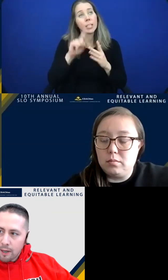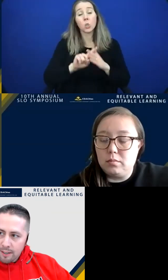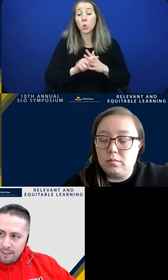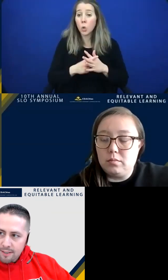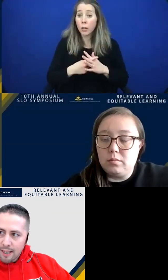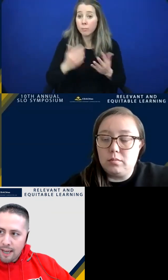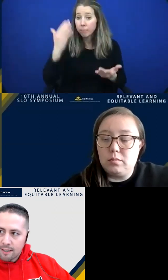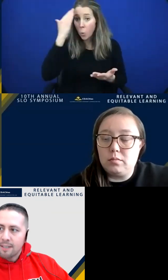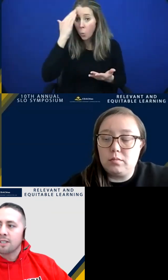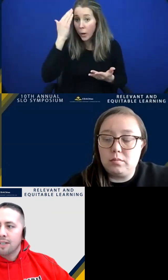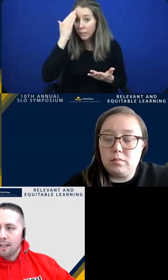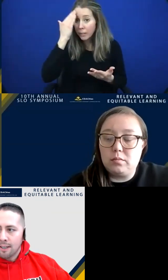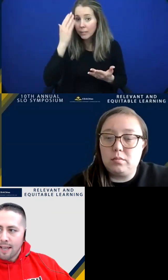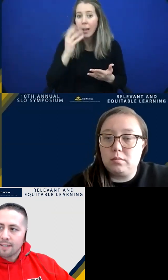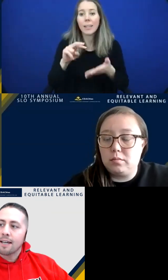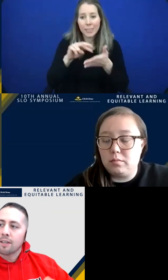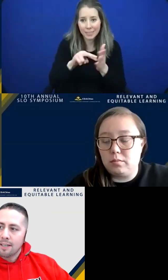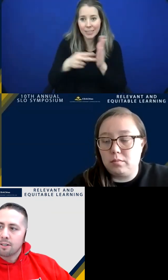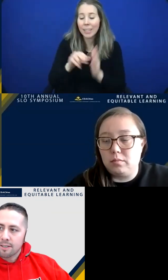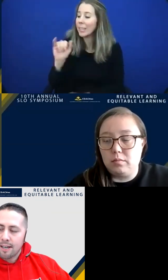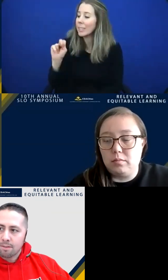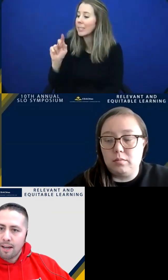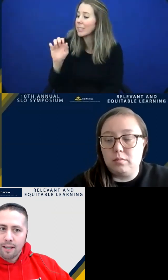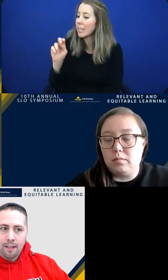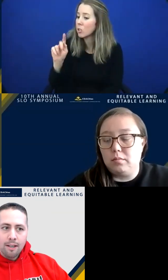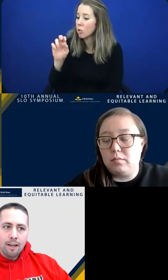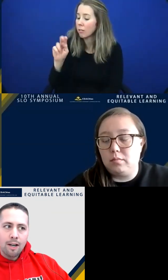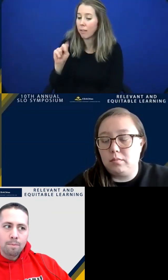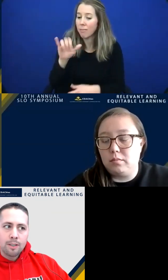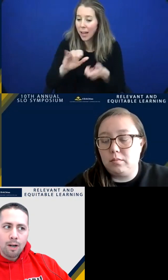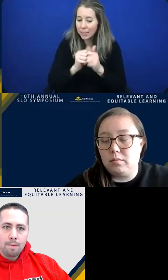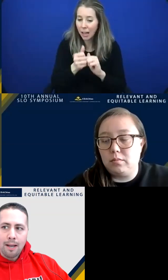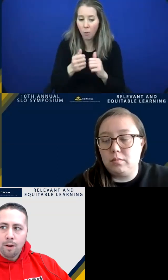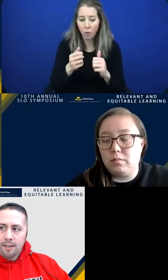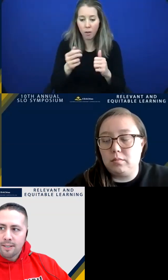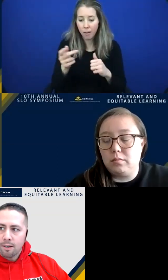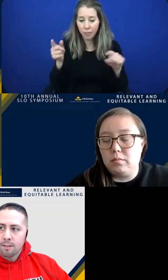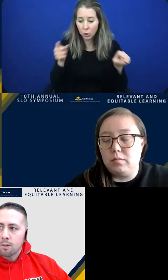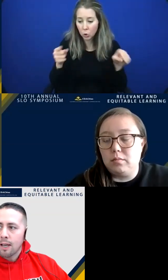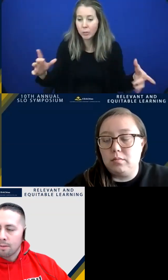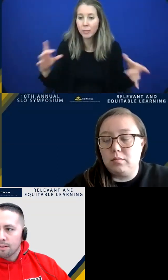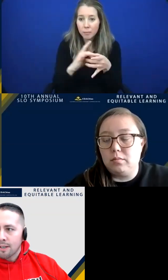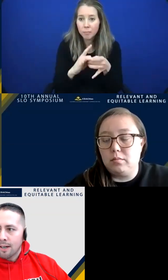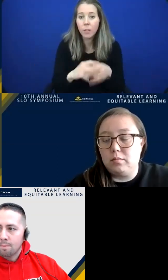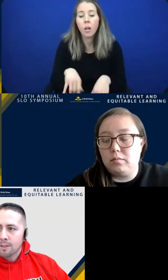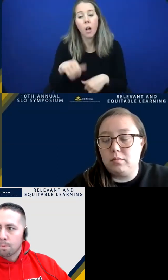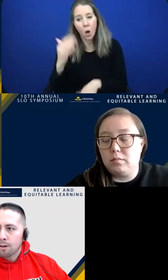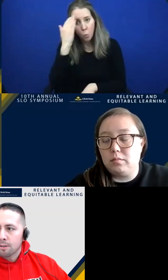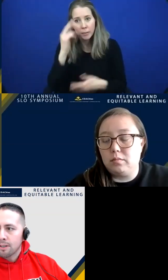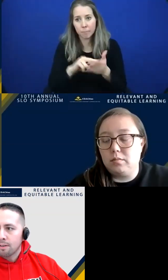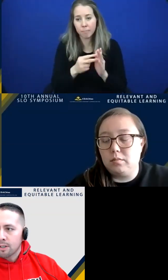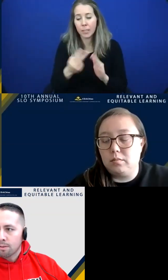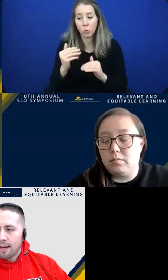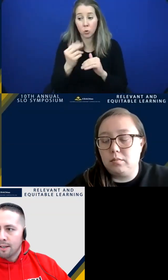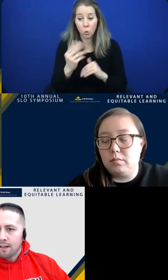an awareness and intentionality. That's how they intersect, right? And so what I mean by awareness is on two levels. So